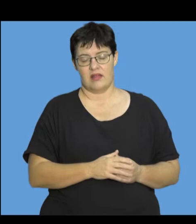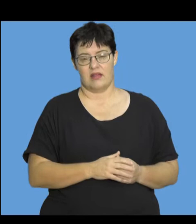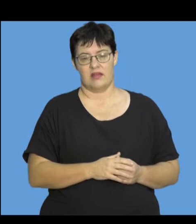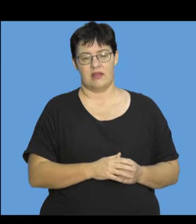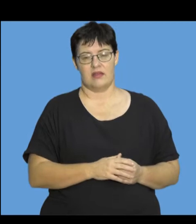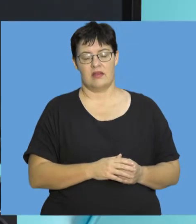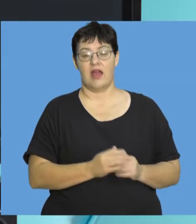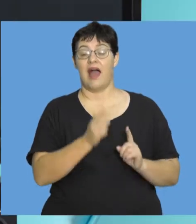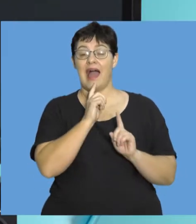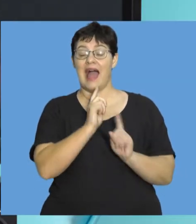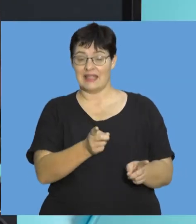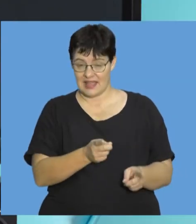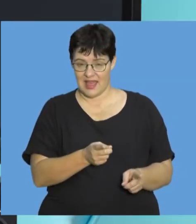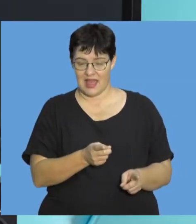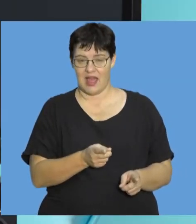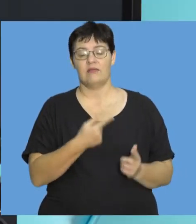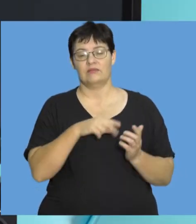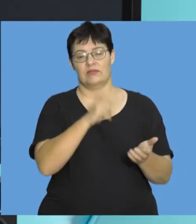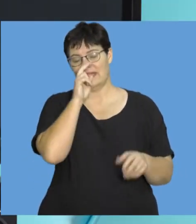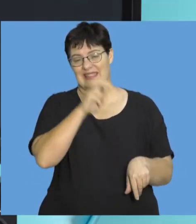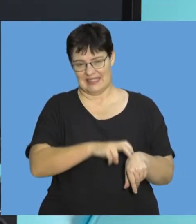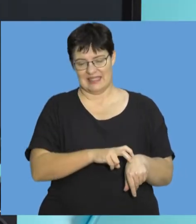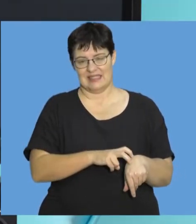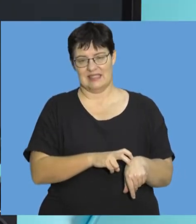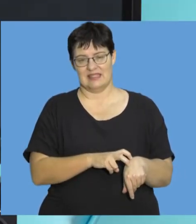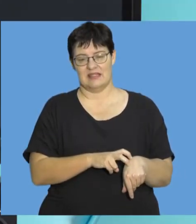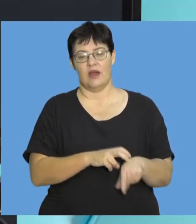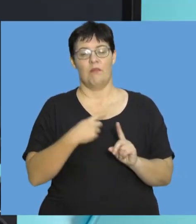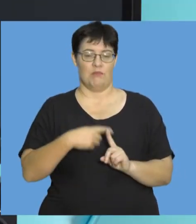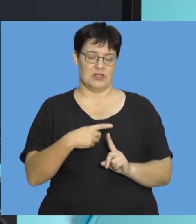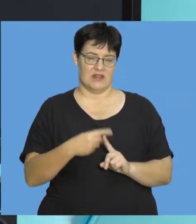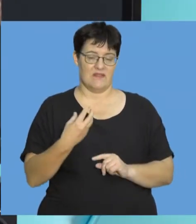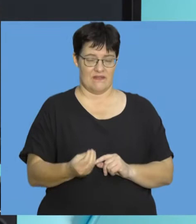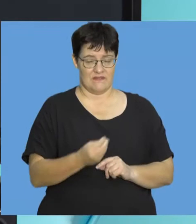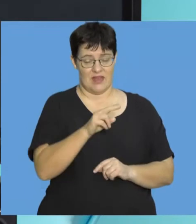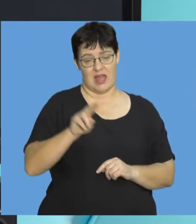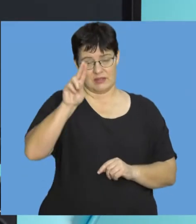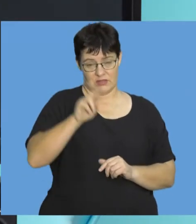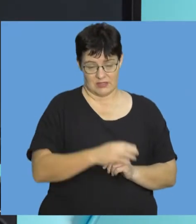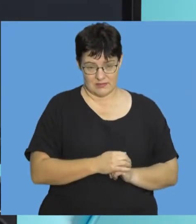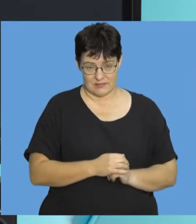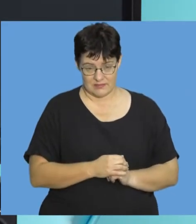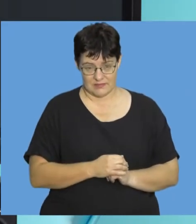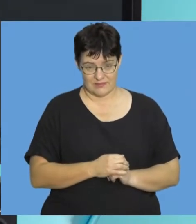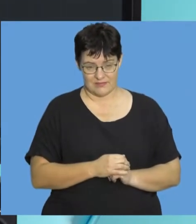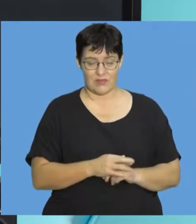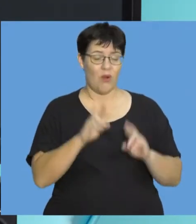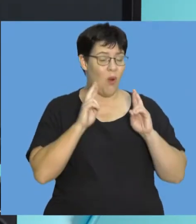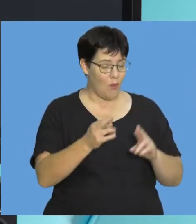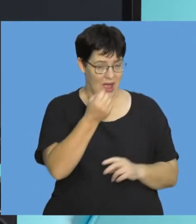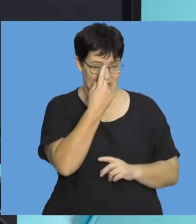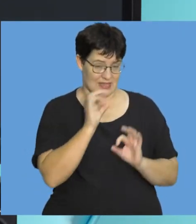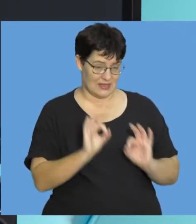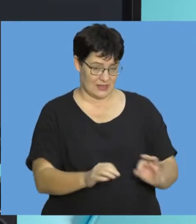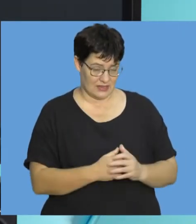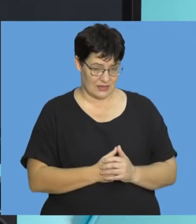most of the time the answer is always required to be left with a positive exponent. So I hope that makes